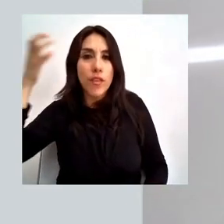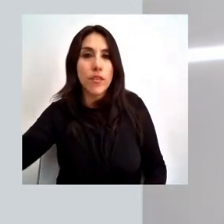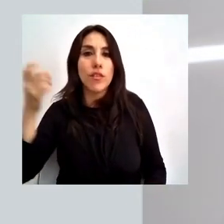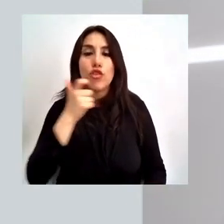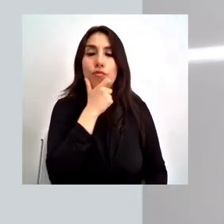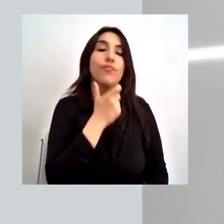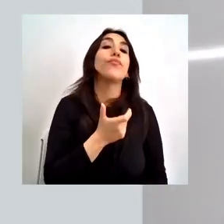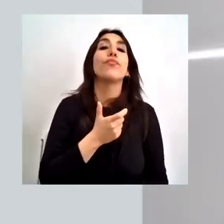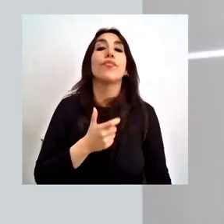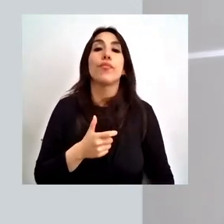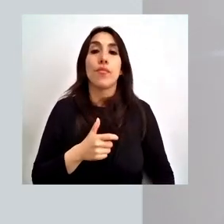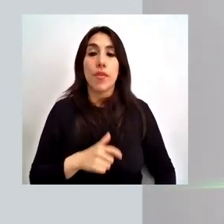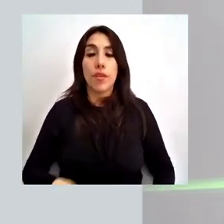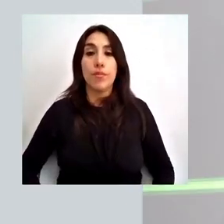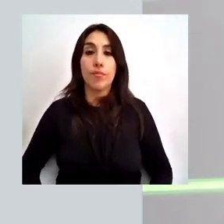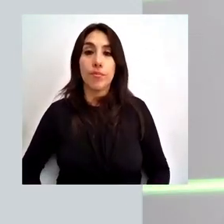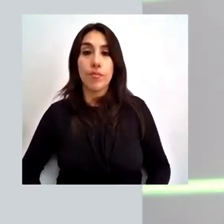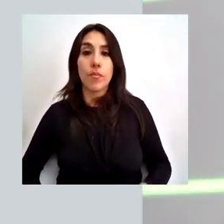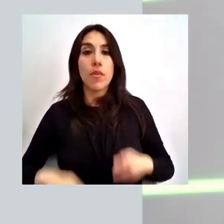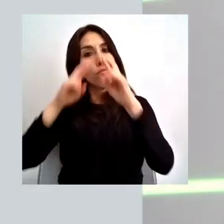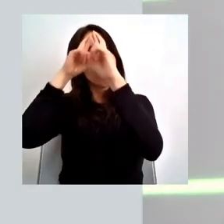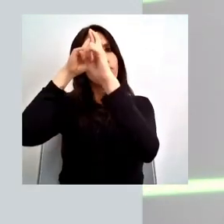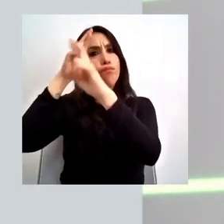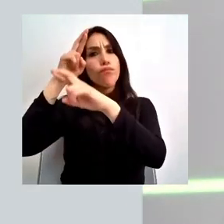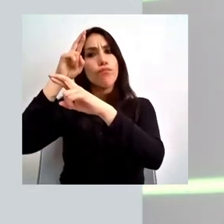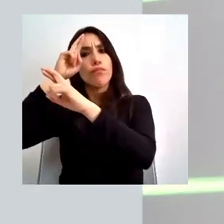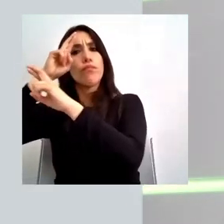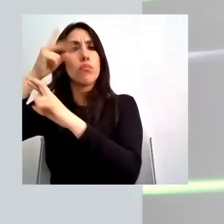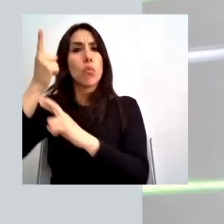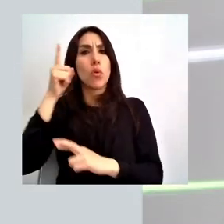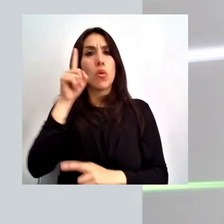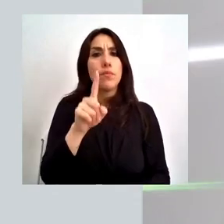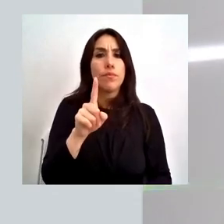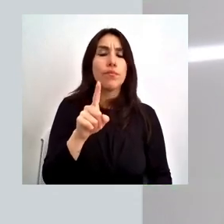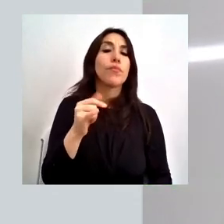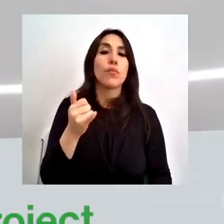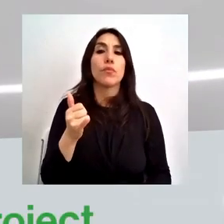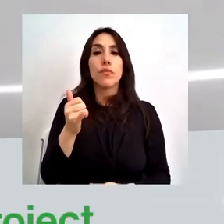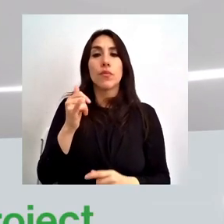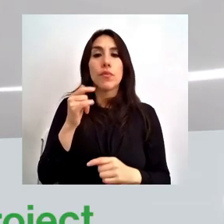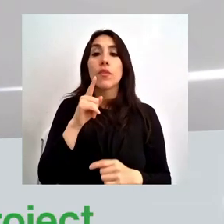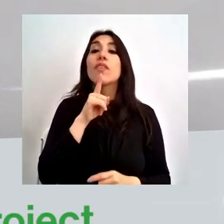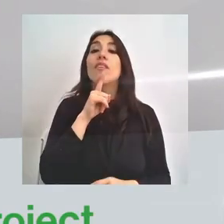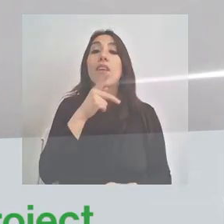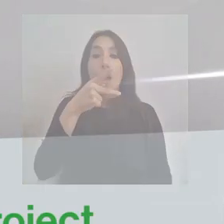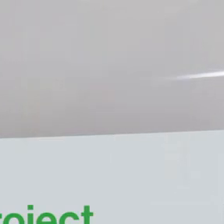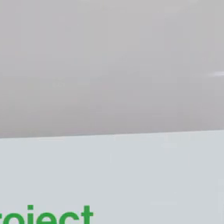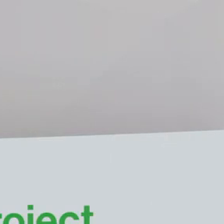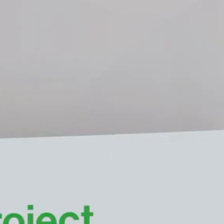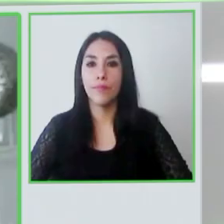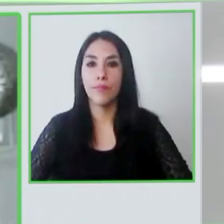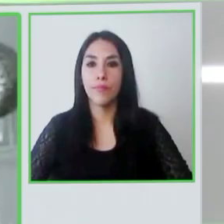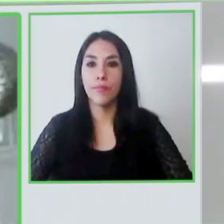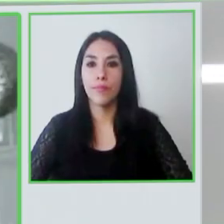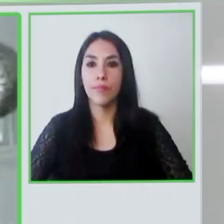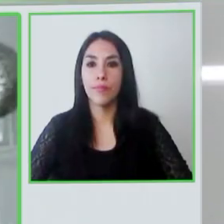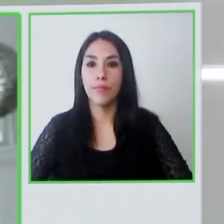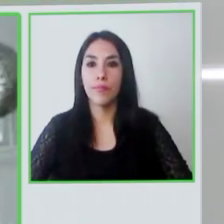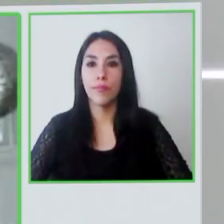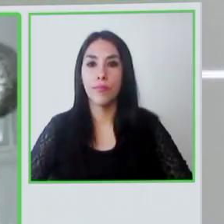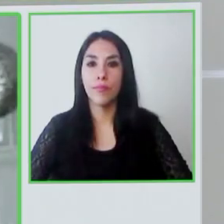We are honored to have her participation. So let's go with Kate Nash's presentation.